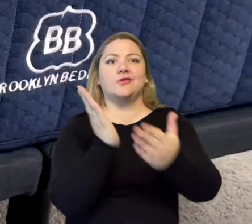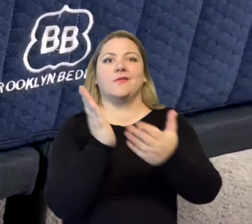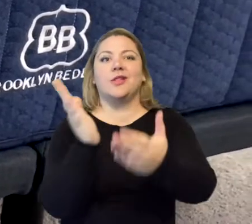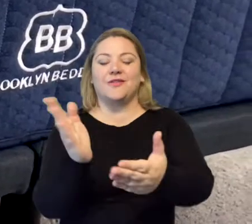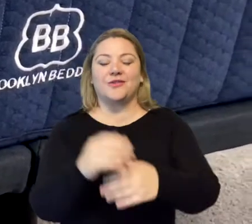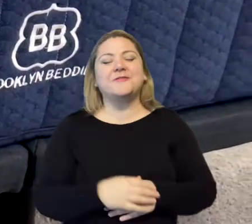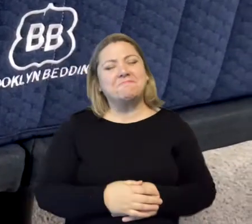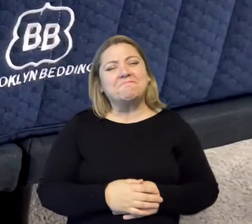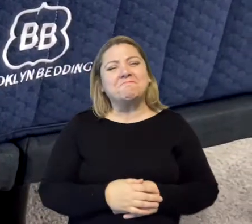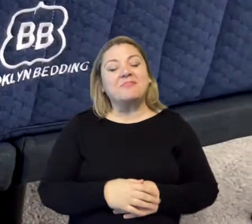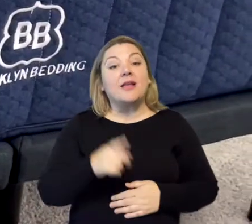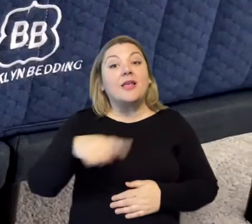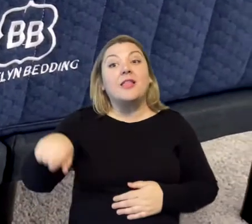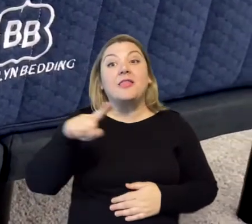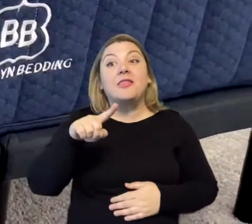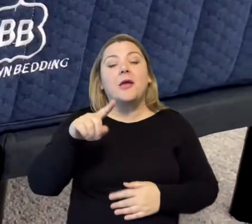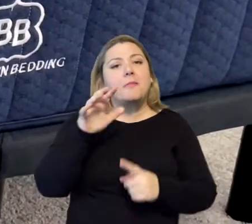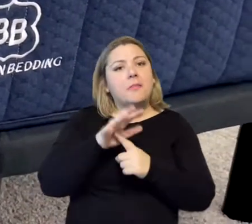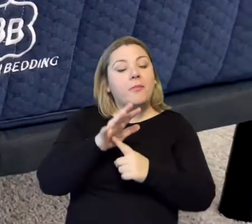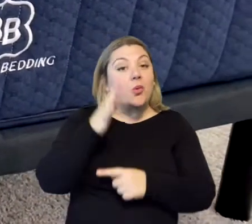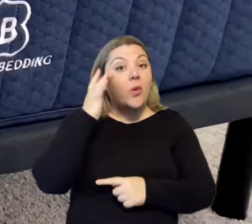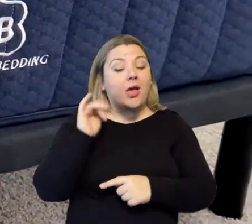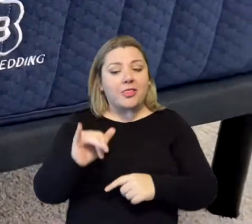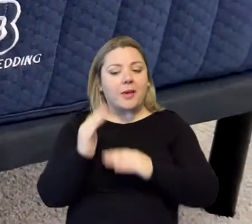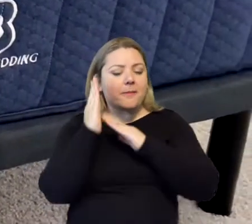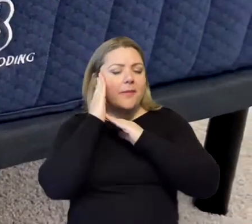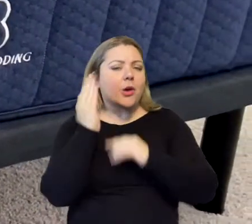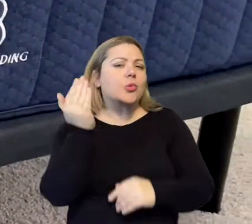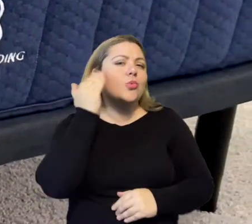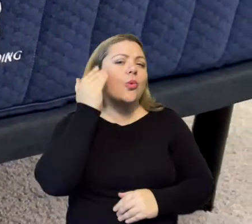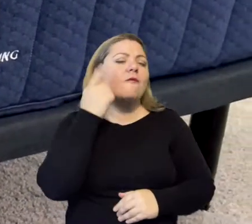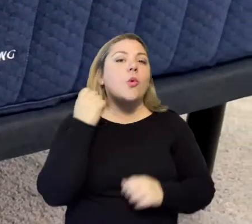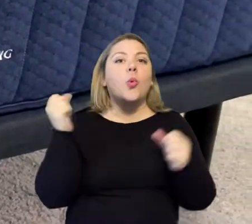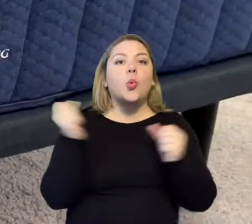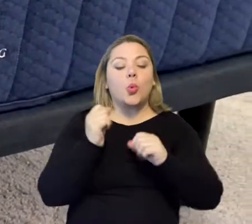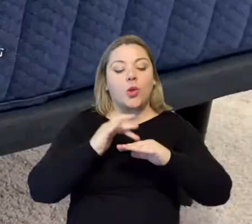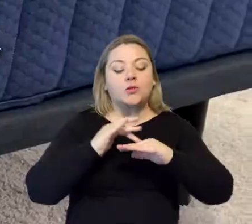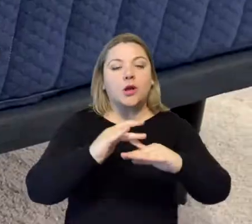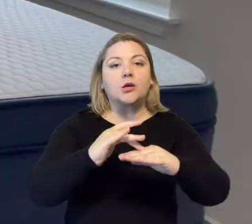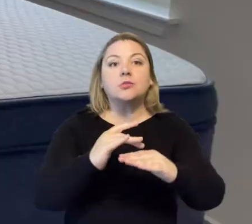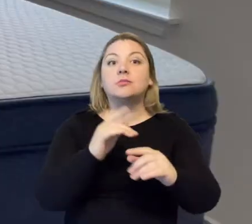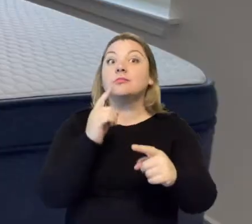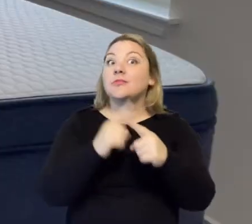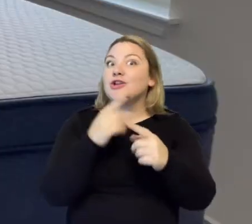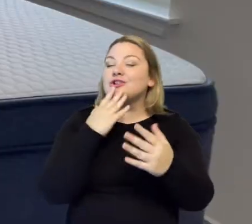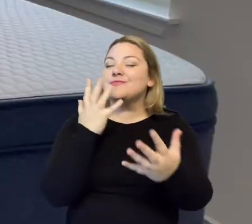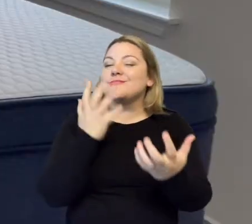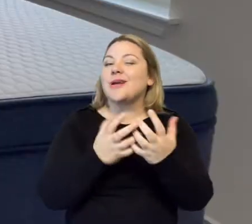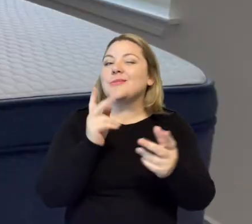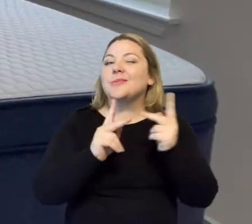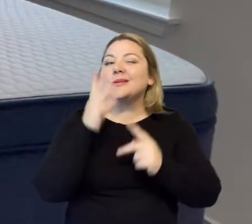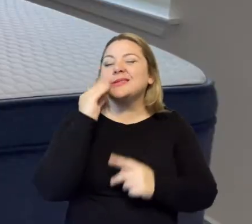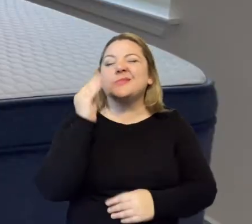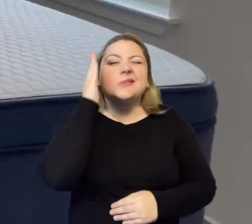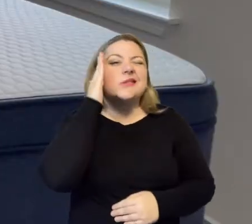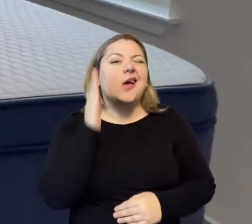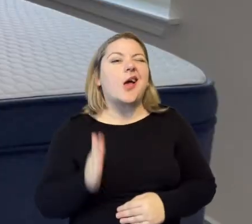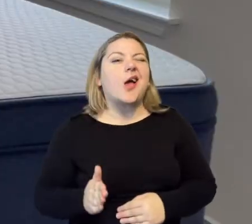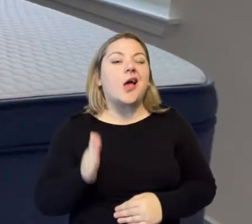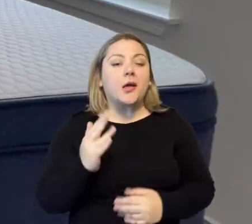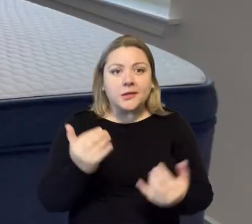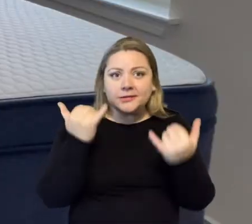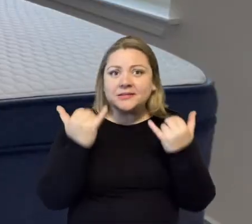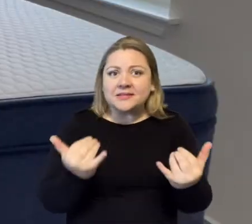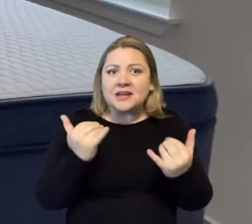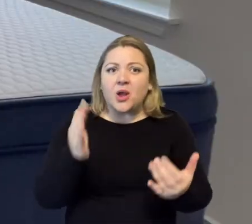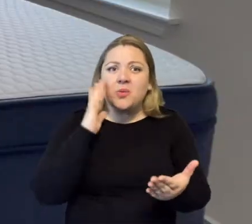been known for great cooling abilities, as well as being a really good side sleeper mattress. We're going to give you details on everything